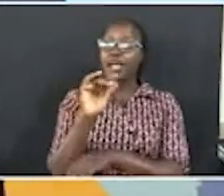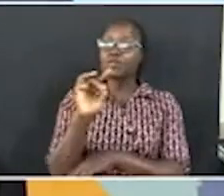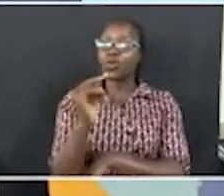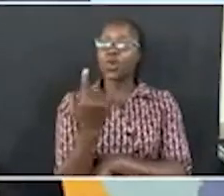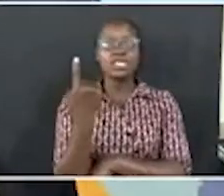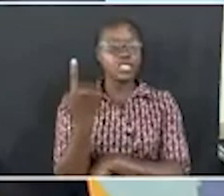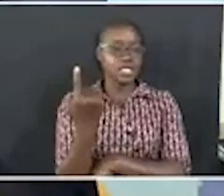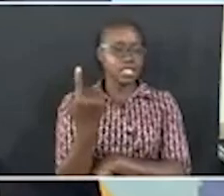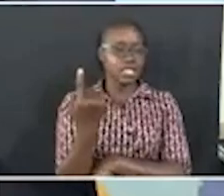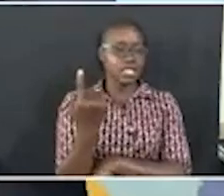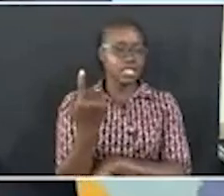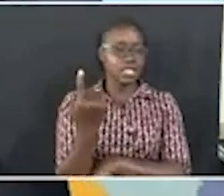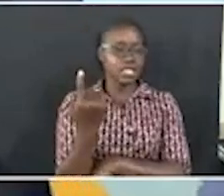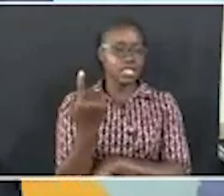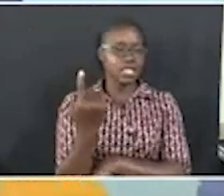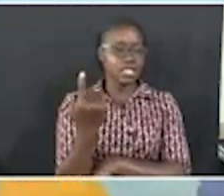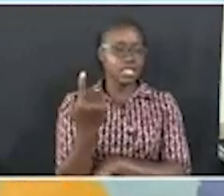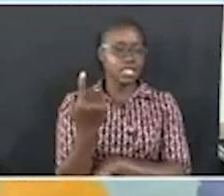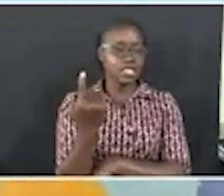once.